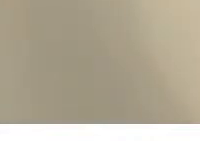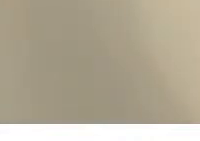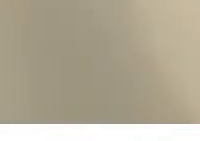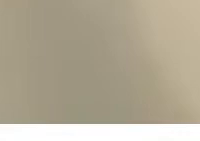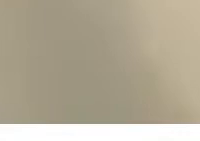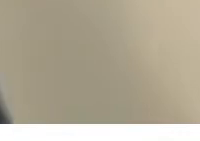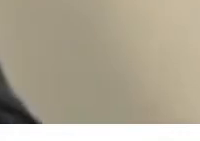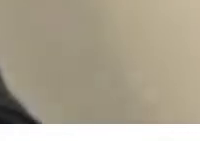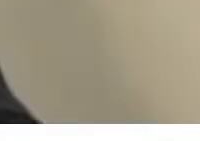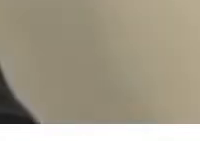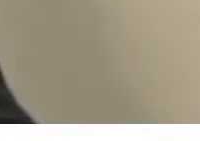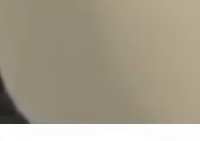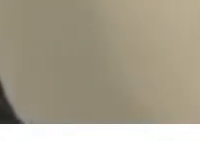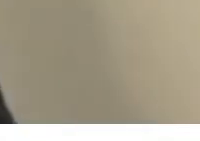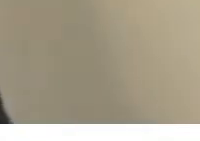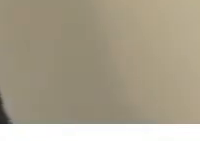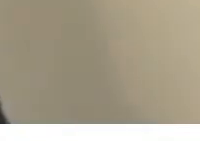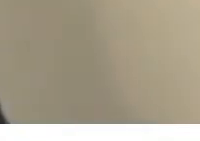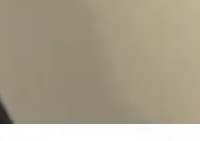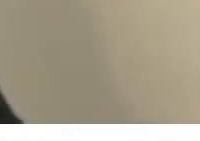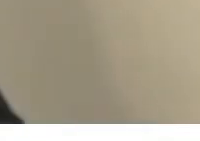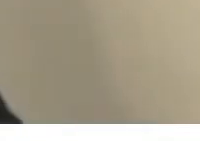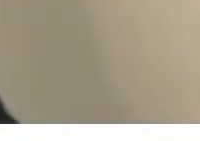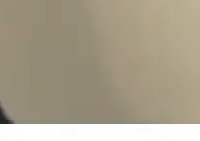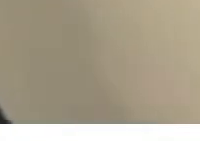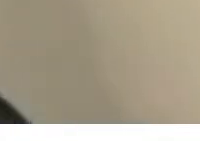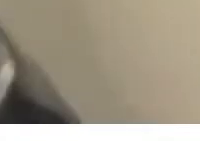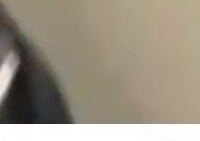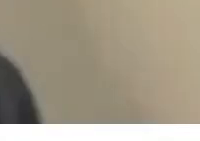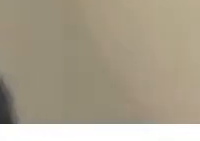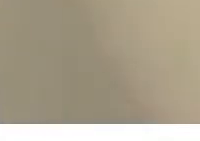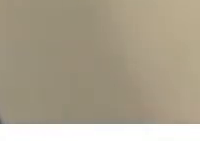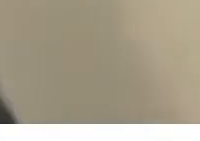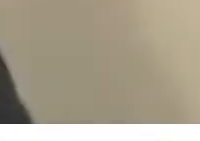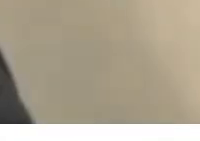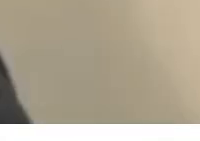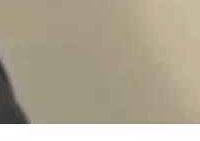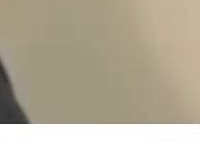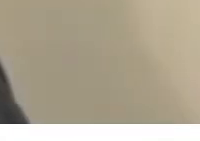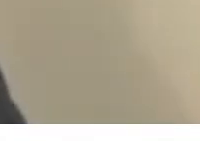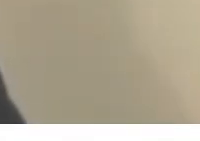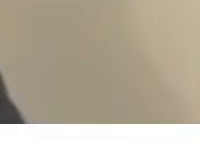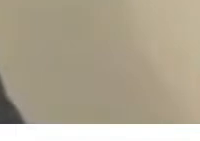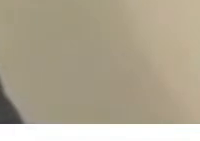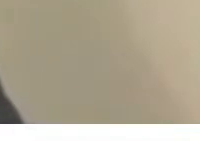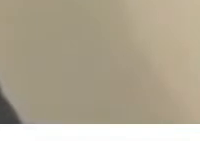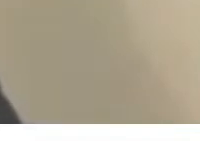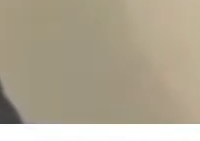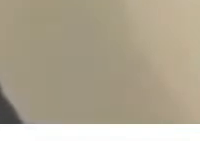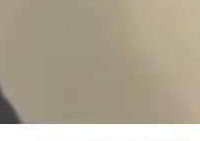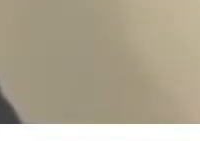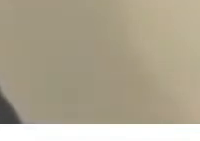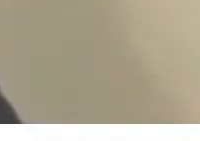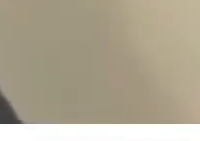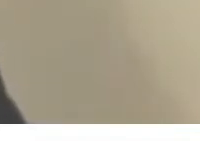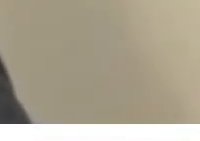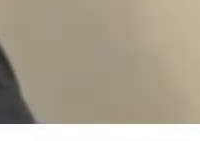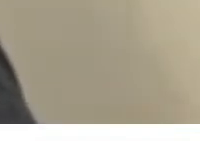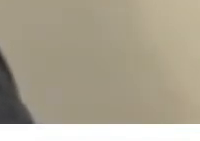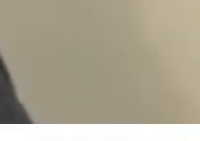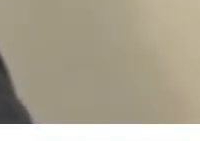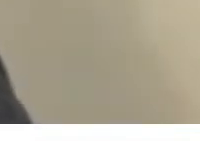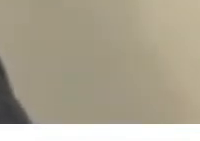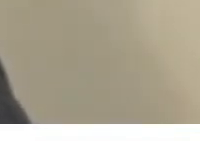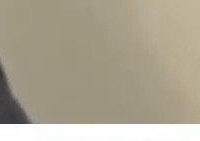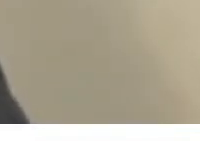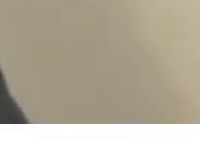take overall responsibility. The UDM has consulted our legal advisors to